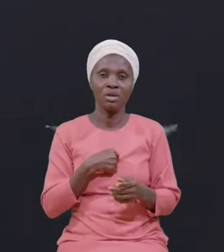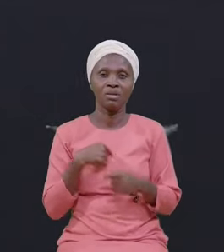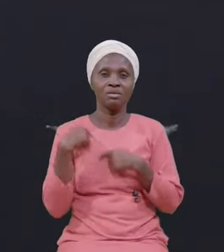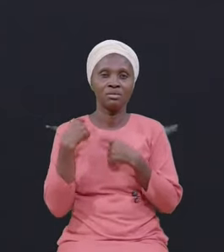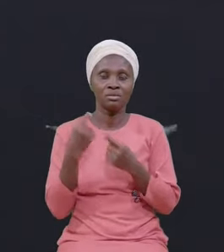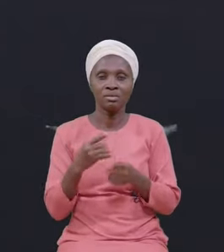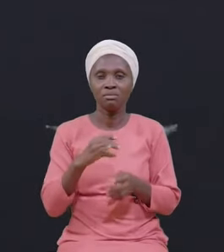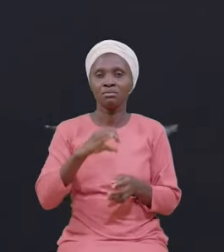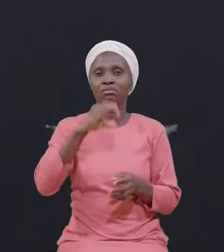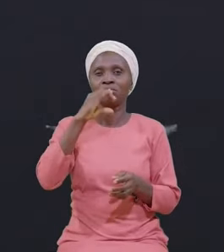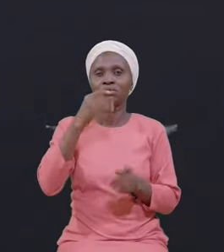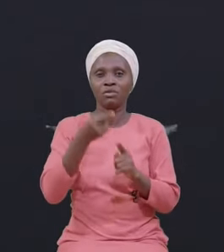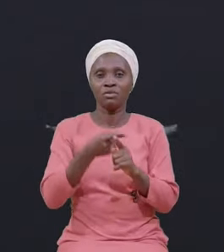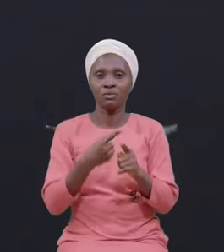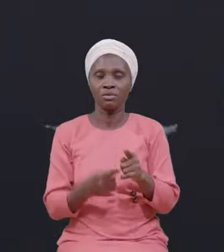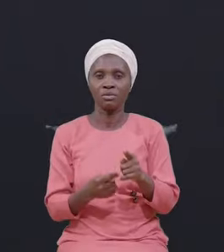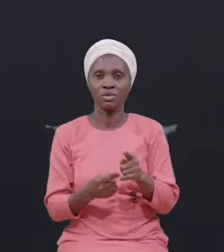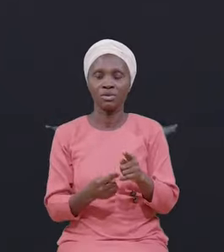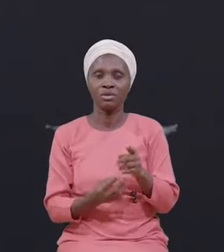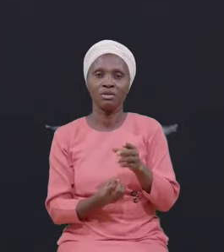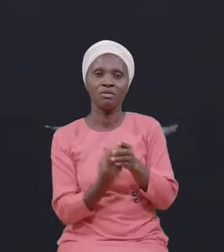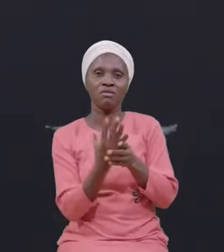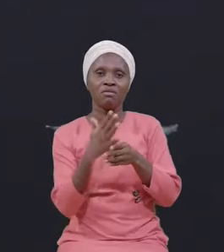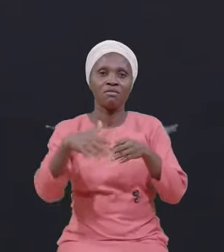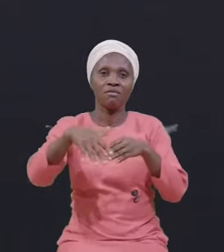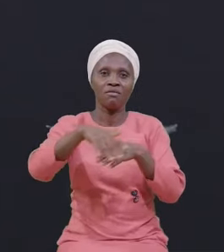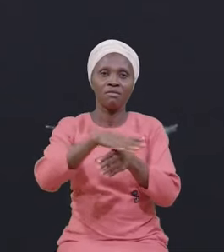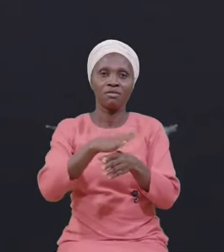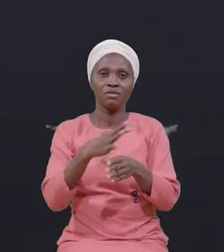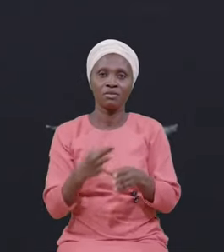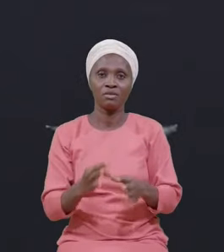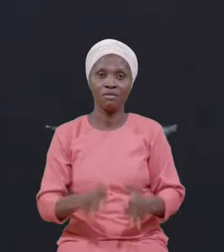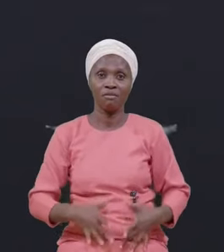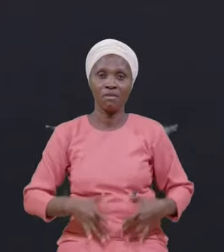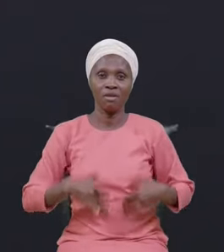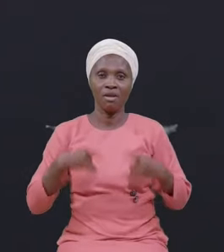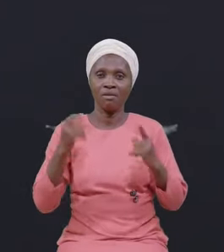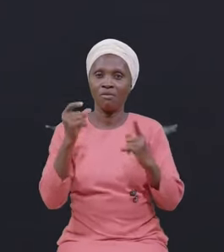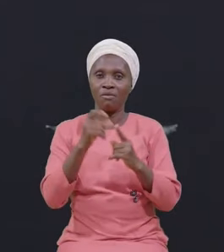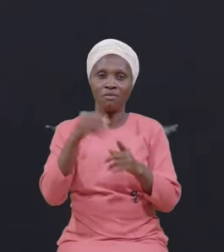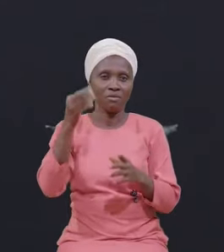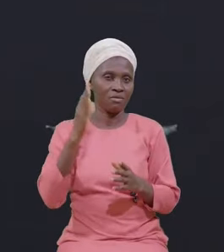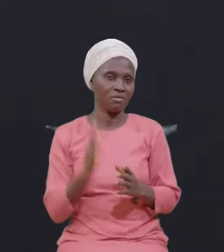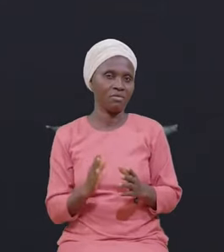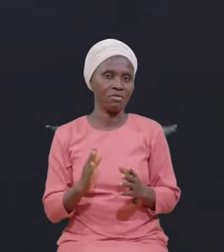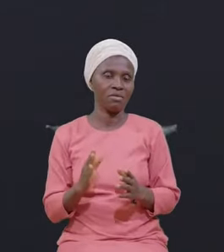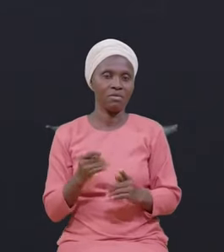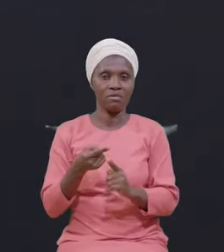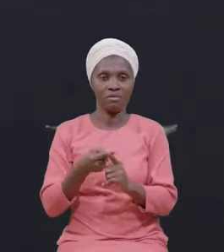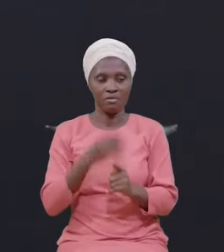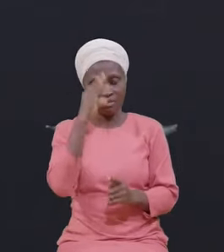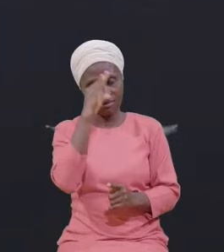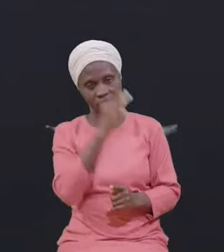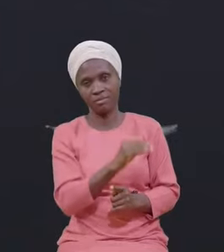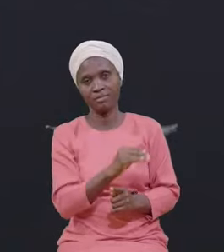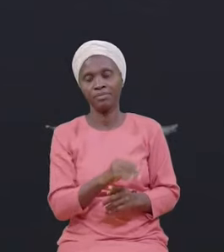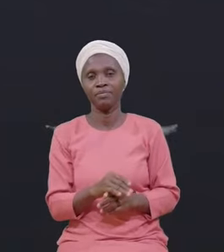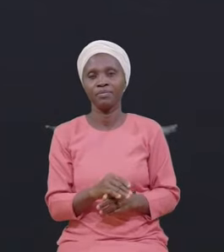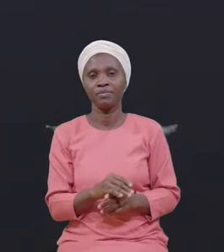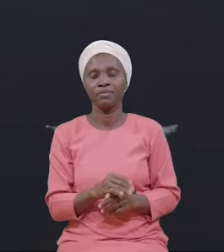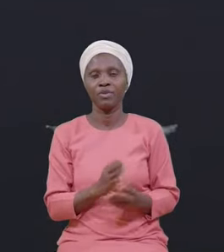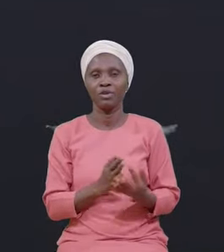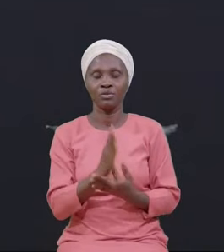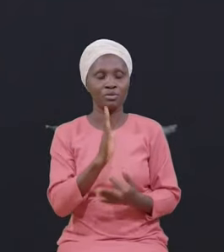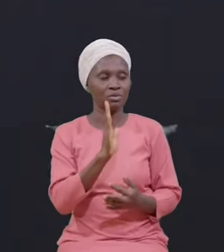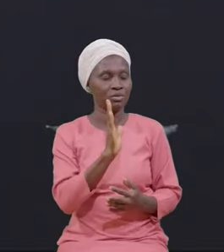word that has brought light and understanding to us in the mighty name of Jesus father we